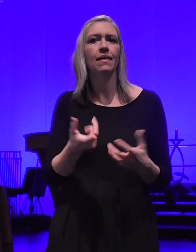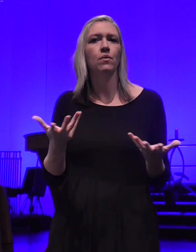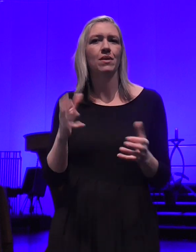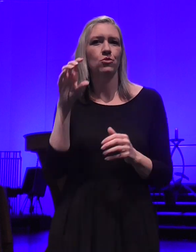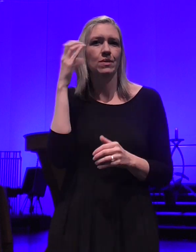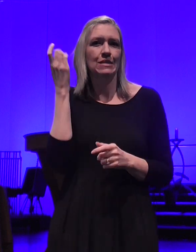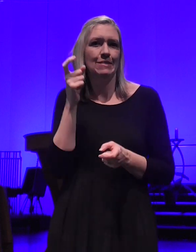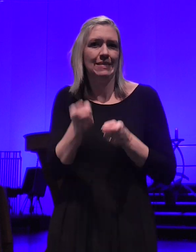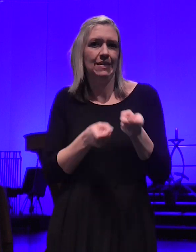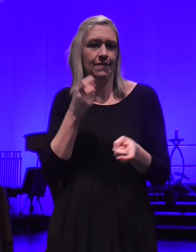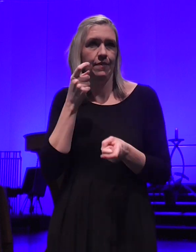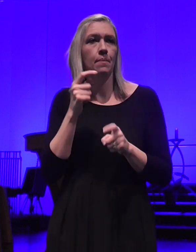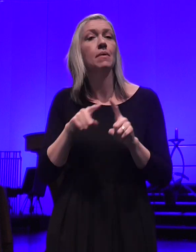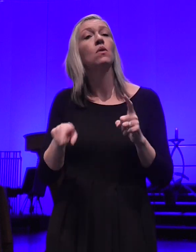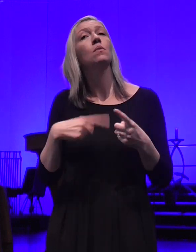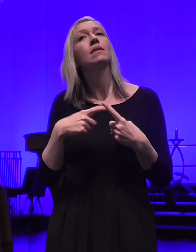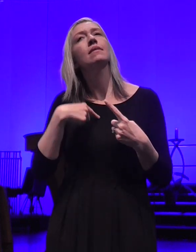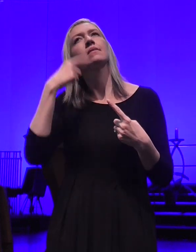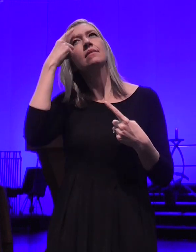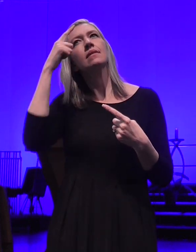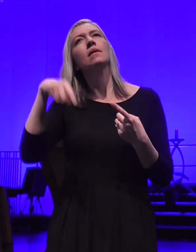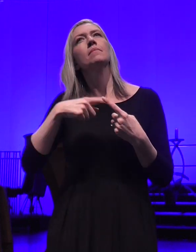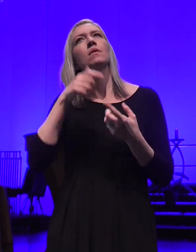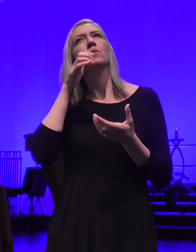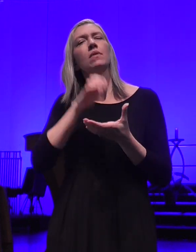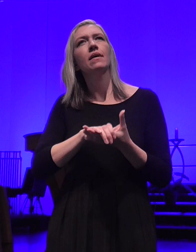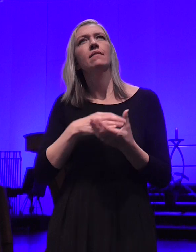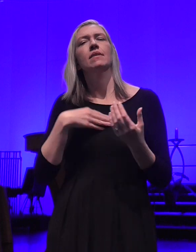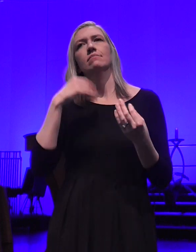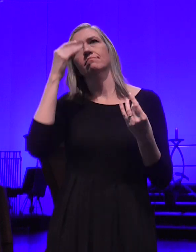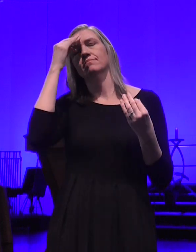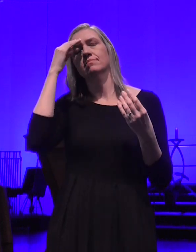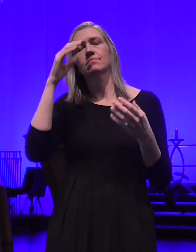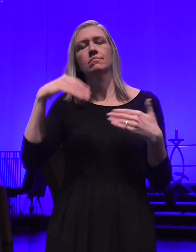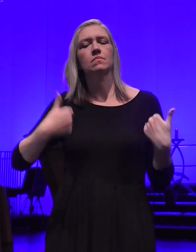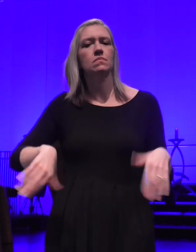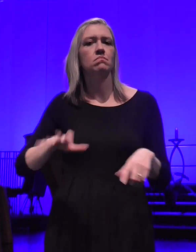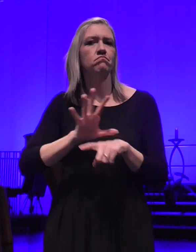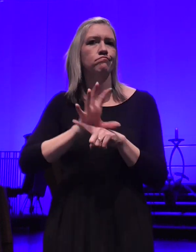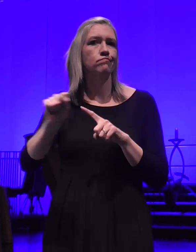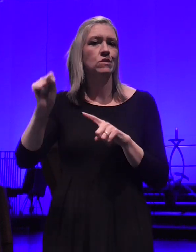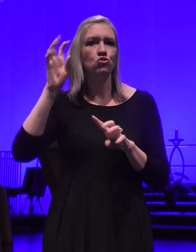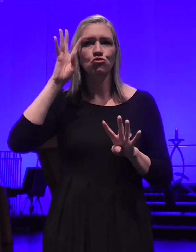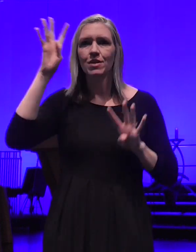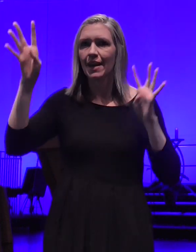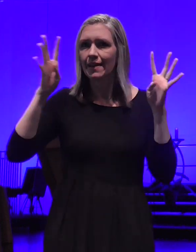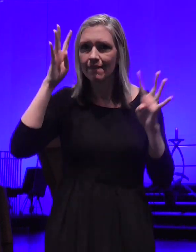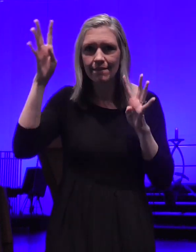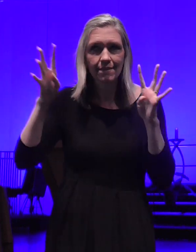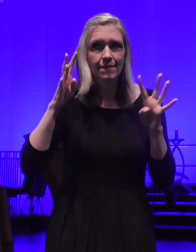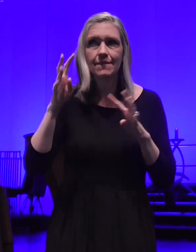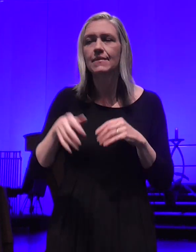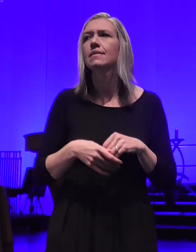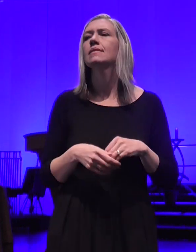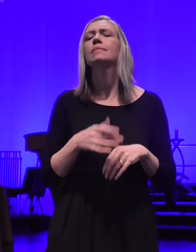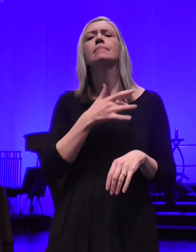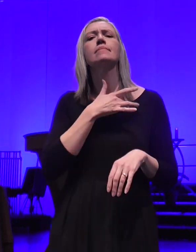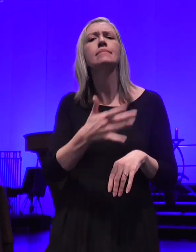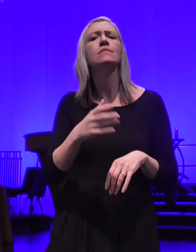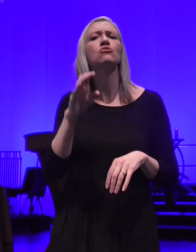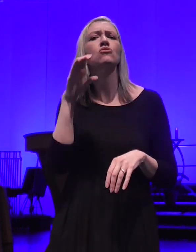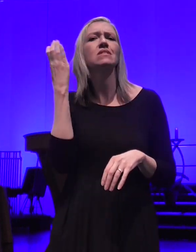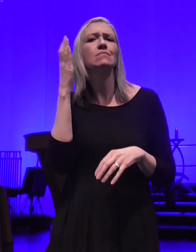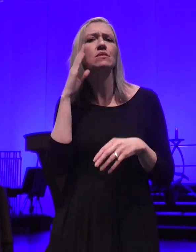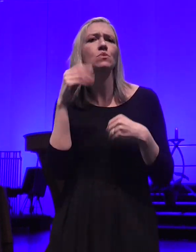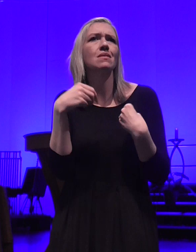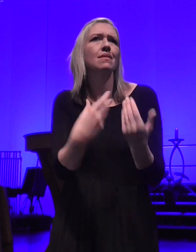when I think of the qualities of her, I think of just immense creativity. My wife is so incredibly creative, and often on Christmas I will get her things